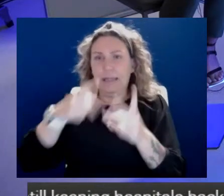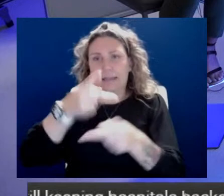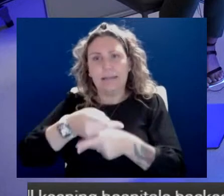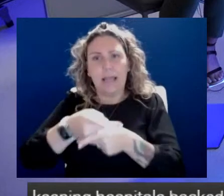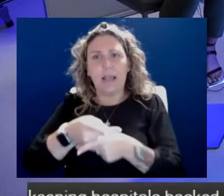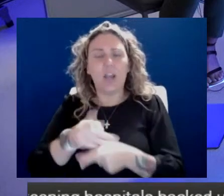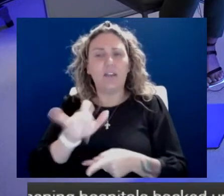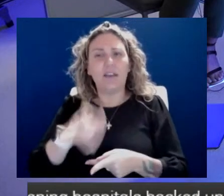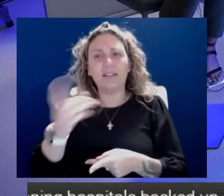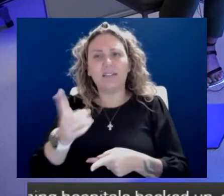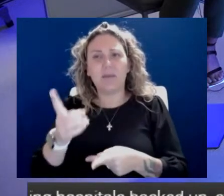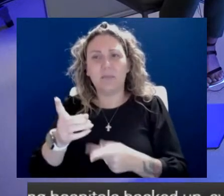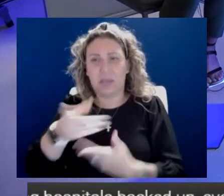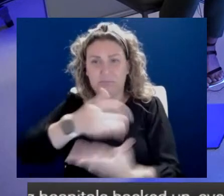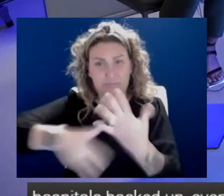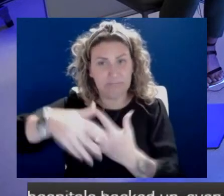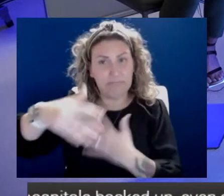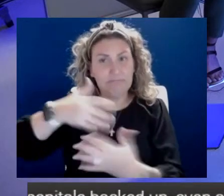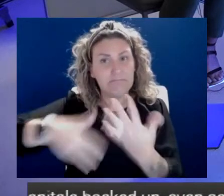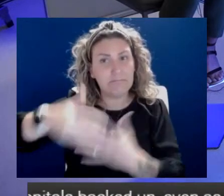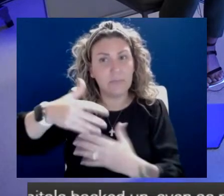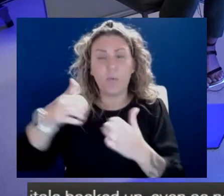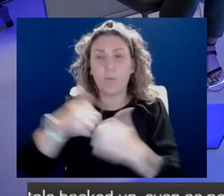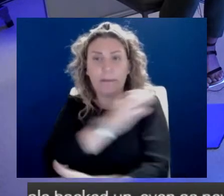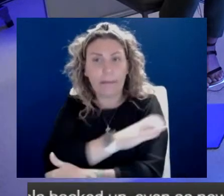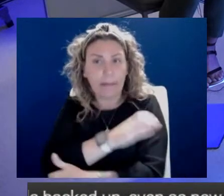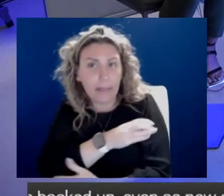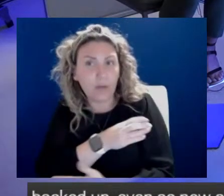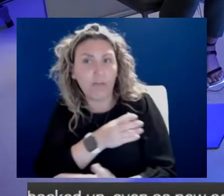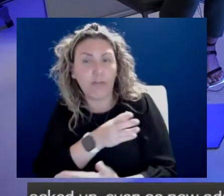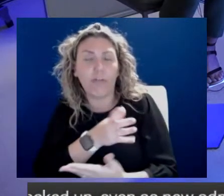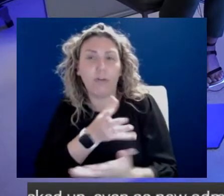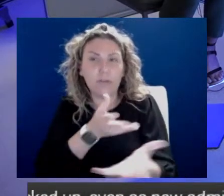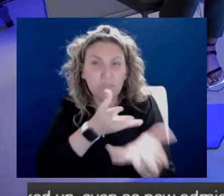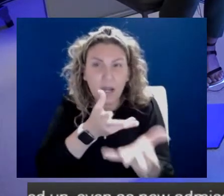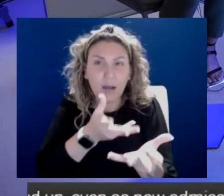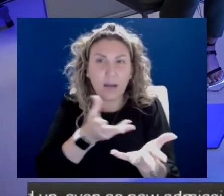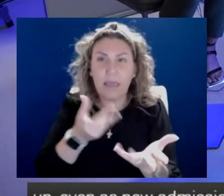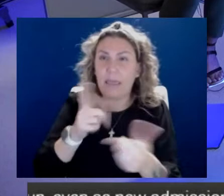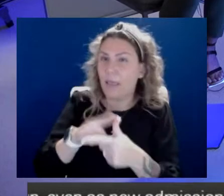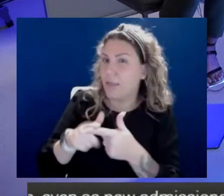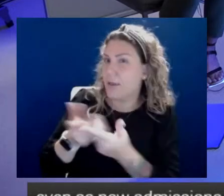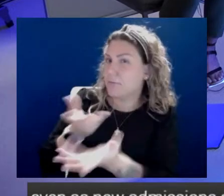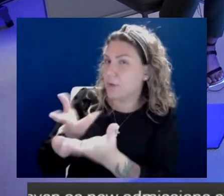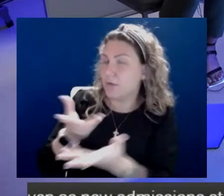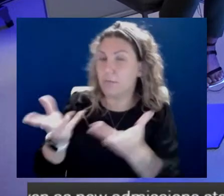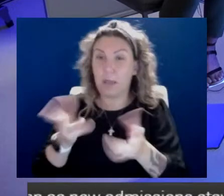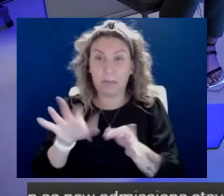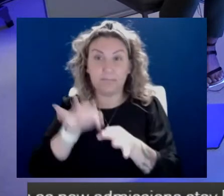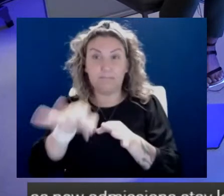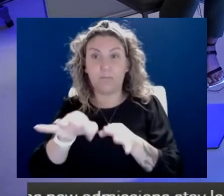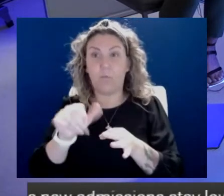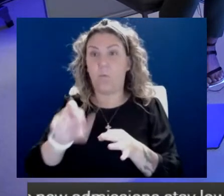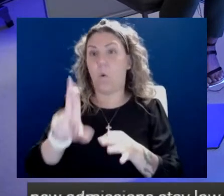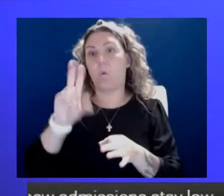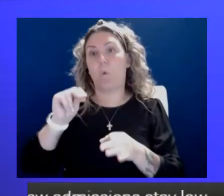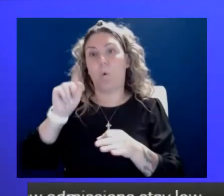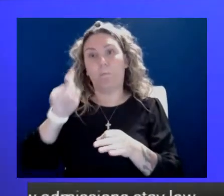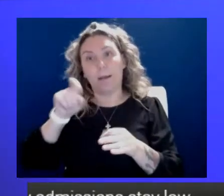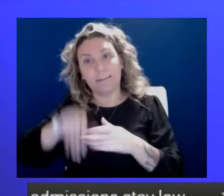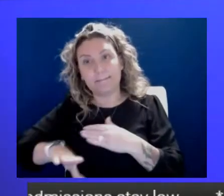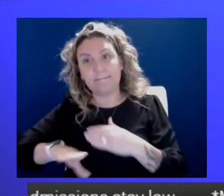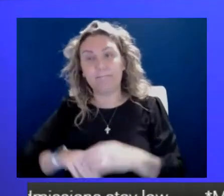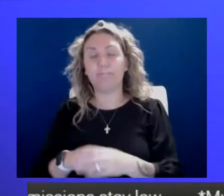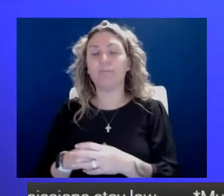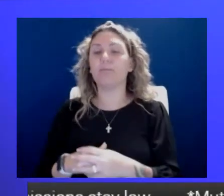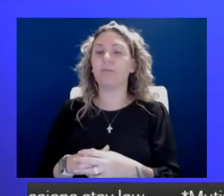you would interact with on, the clinical side to say maybe this is something that could be held off, or is it like, nope, we got to get you in? Yeah,